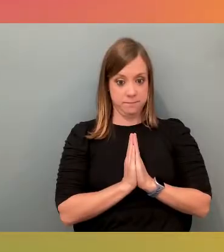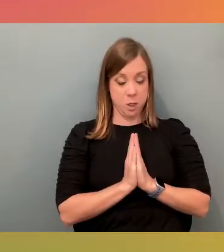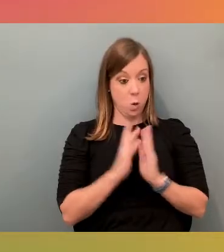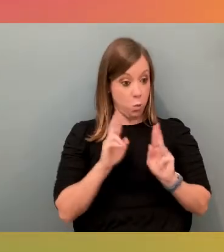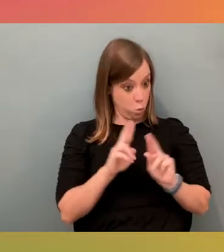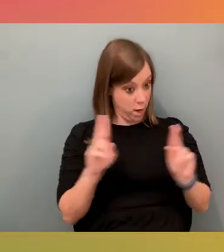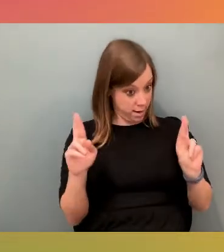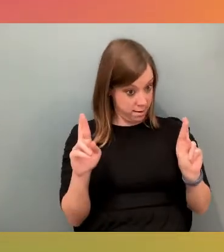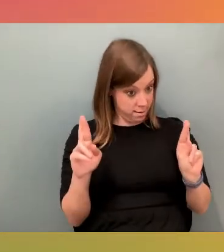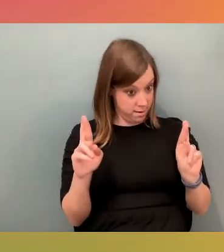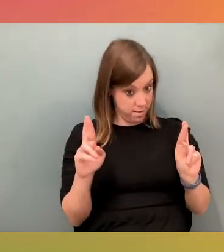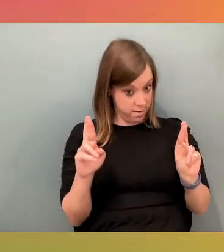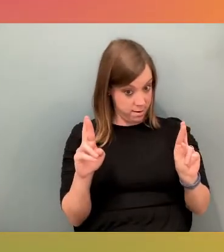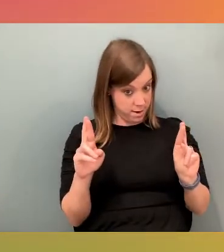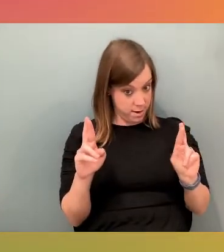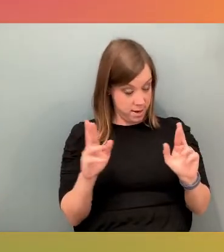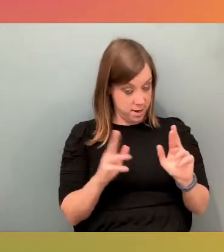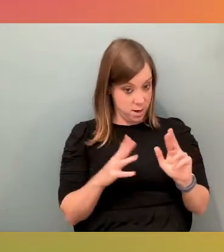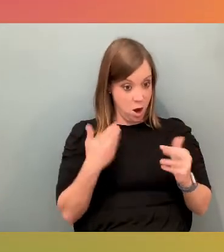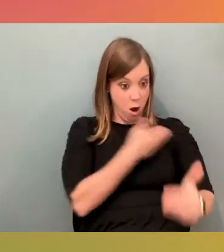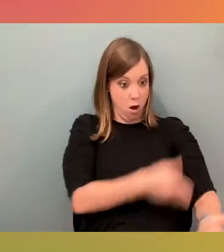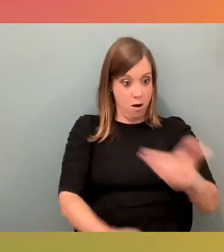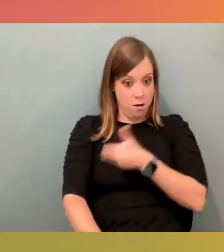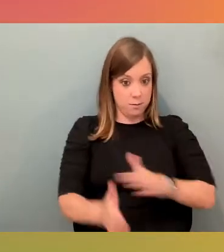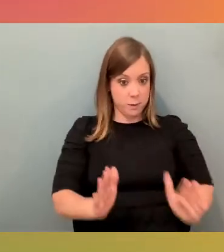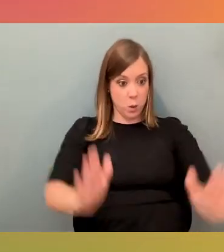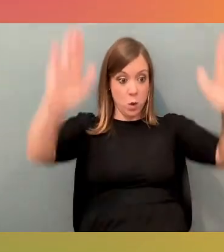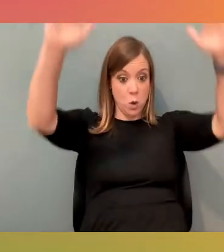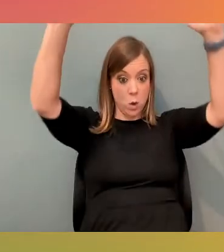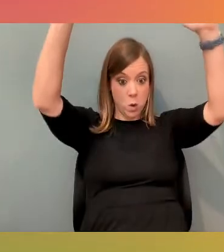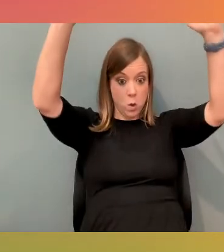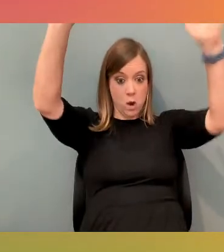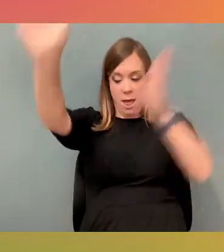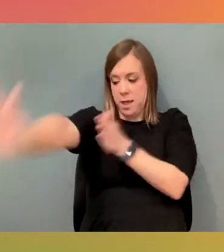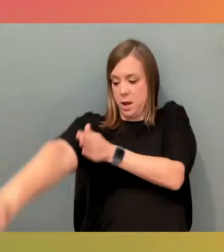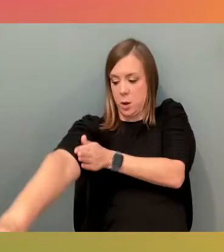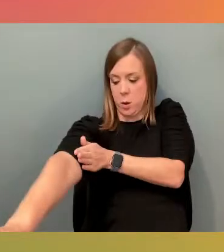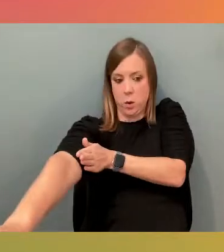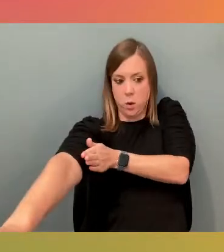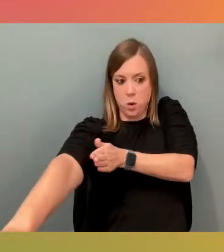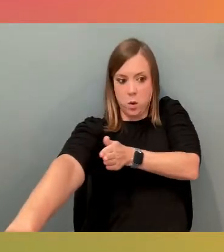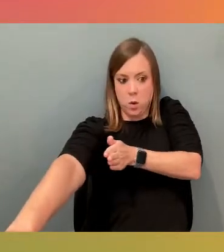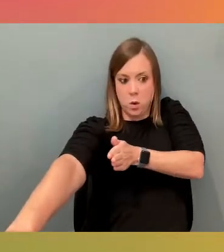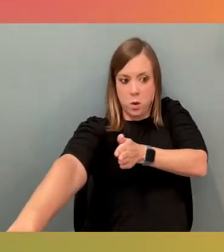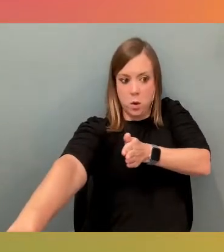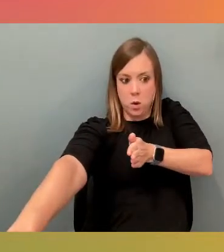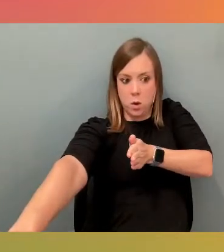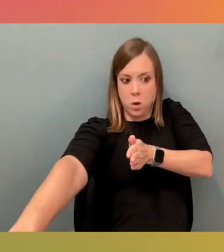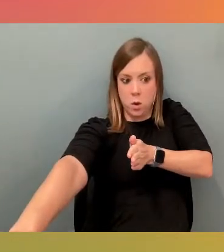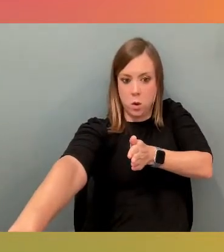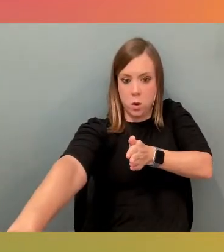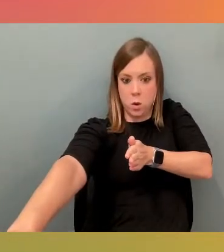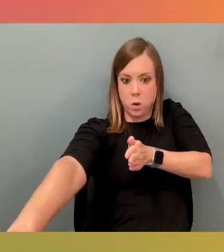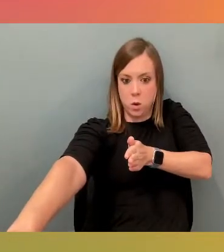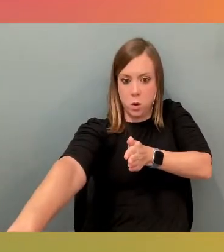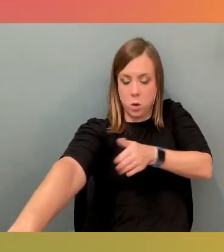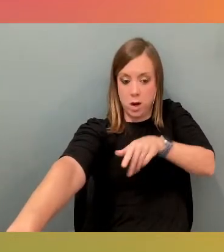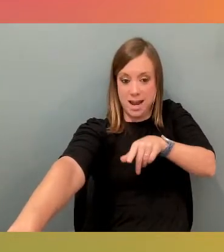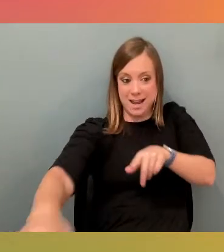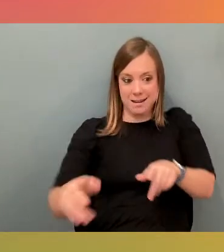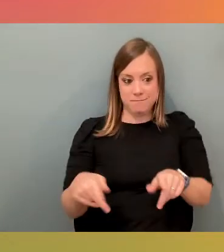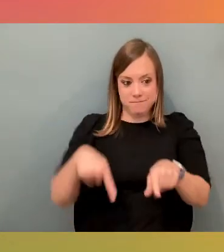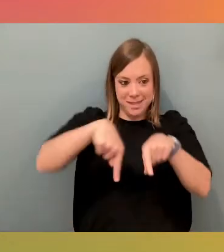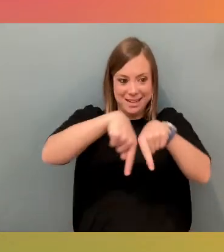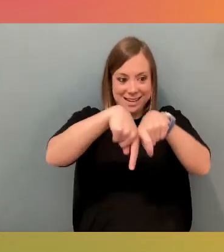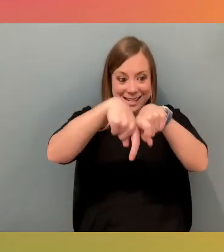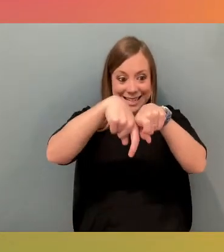ready, reach those arms up and float that left foot off of the right leg. Keep drawing that left knee as high